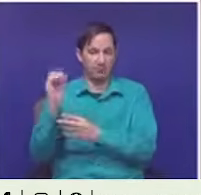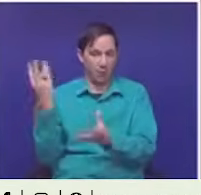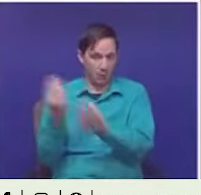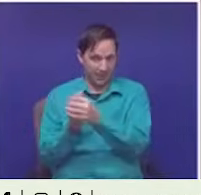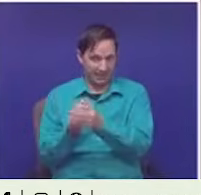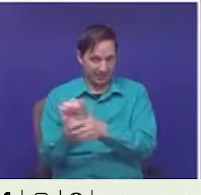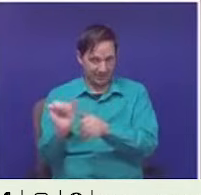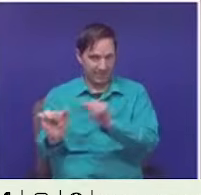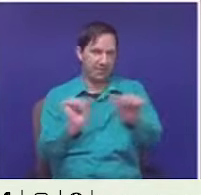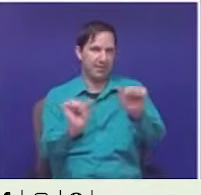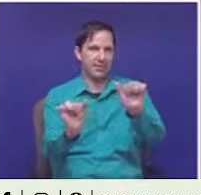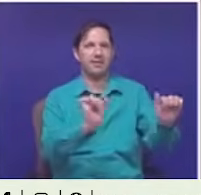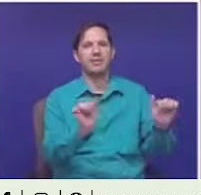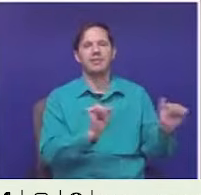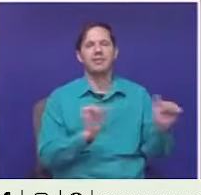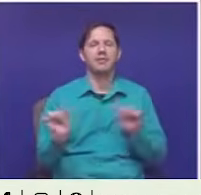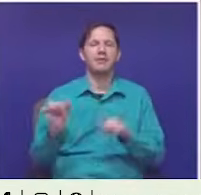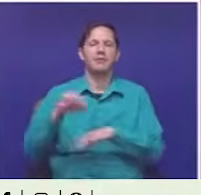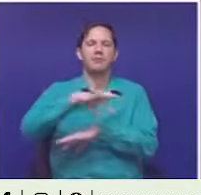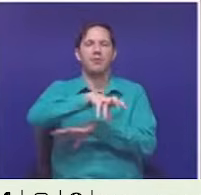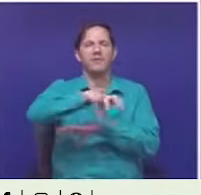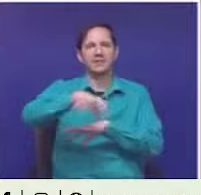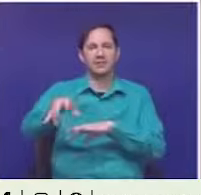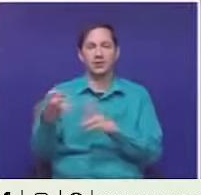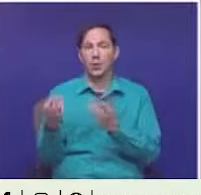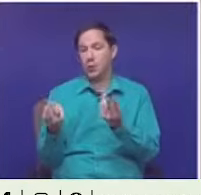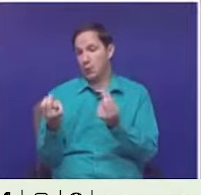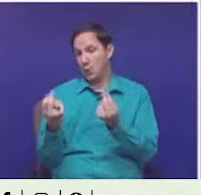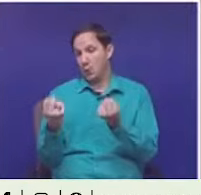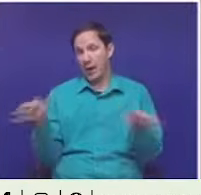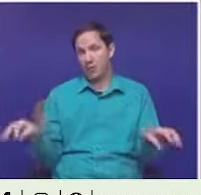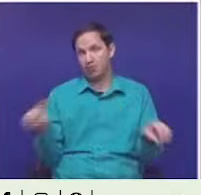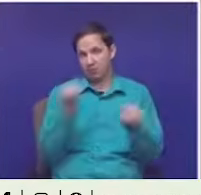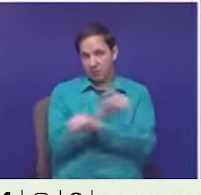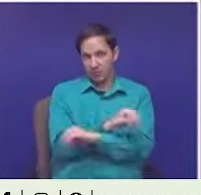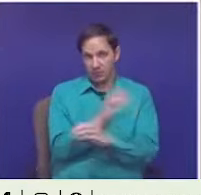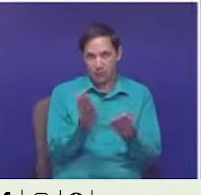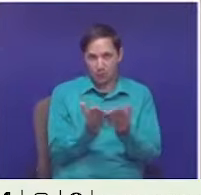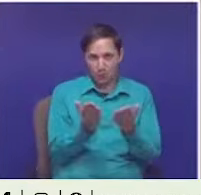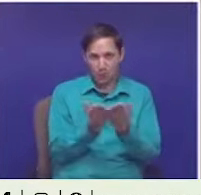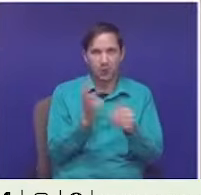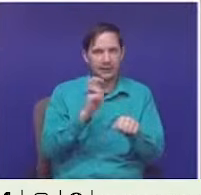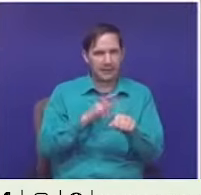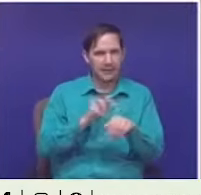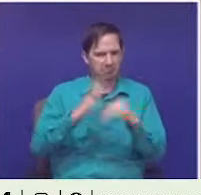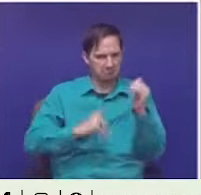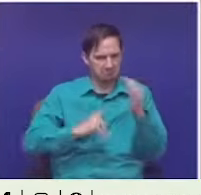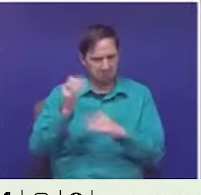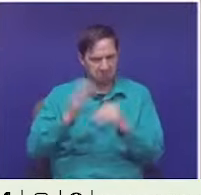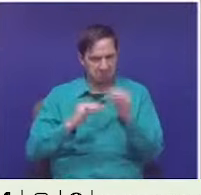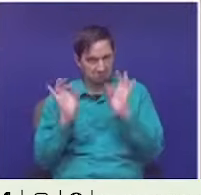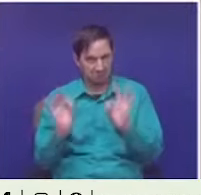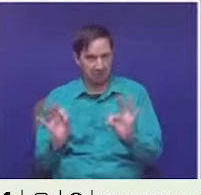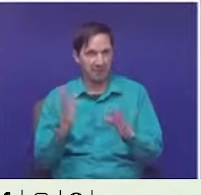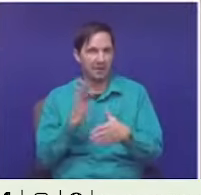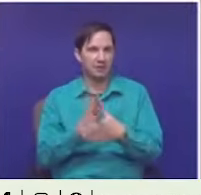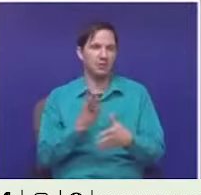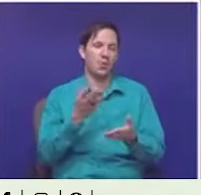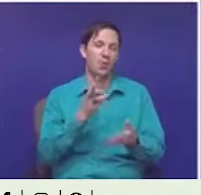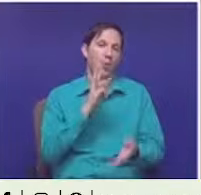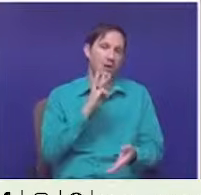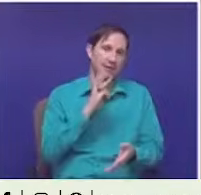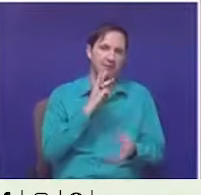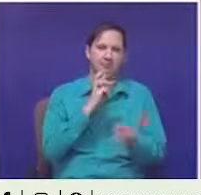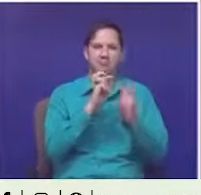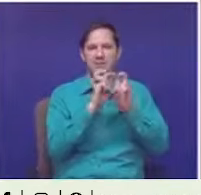so all new and replacement schools are expected to include services required for functional learning, including water and